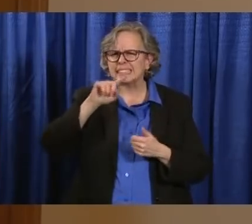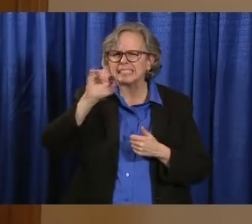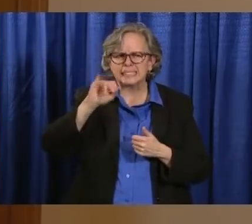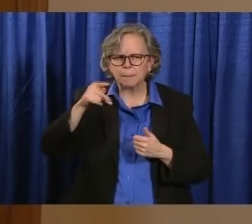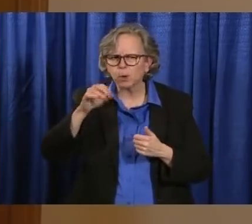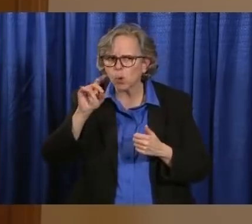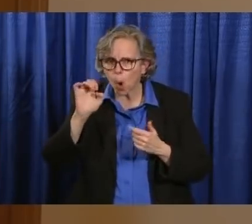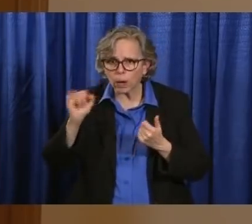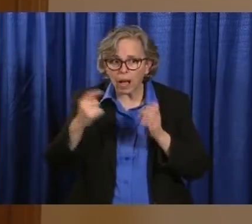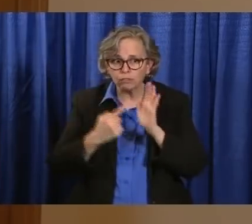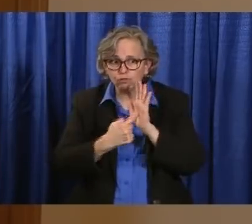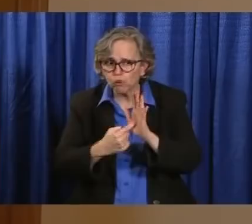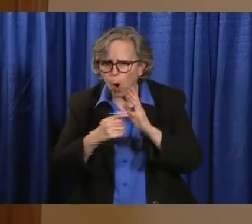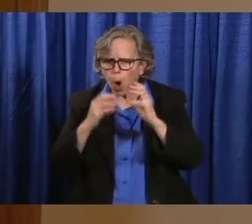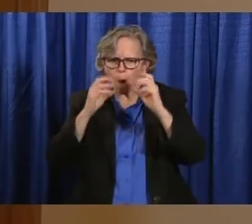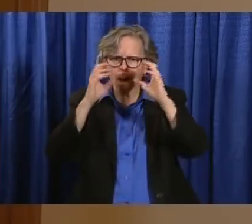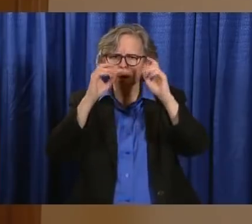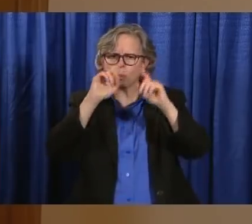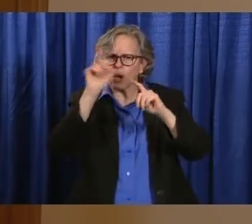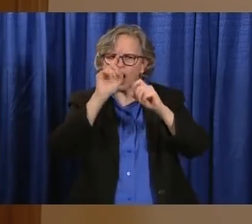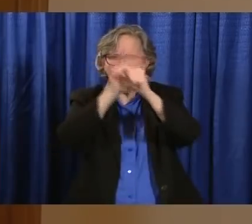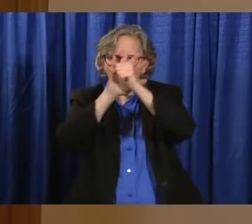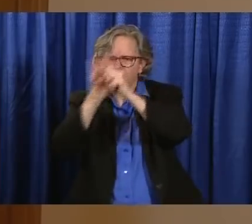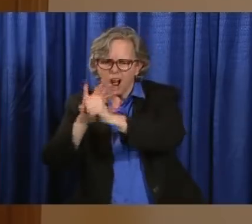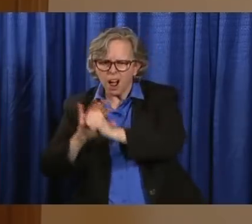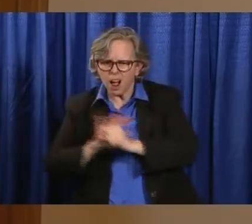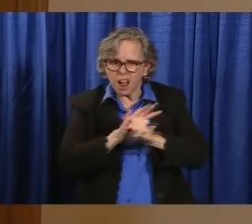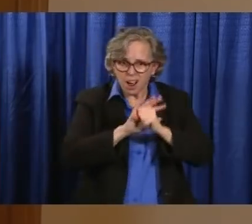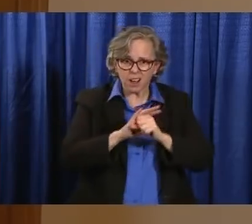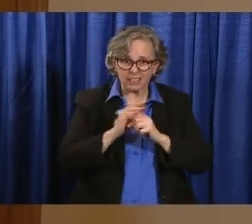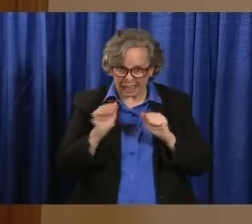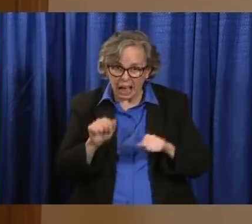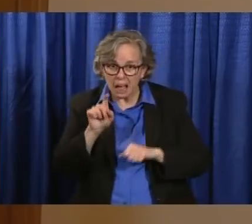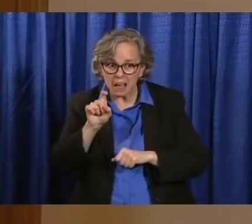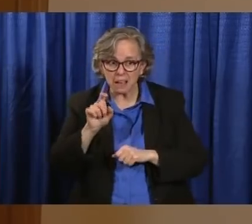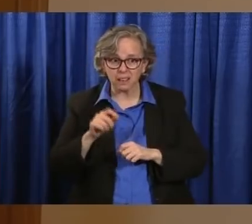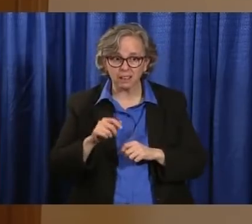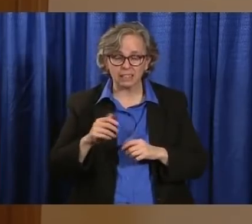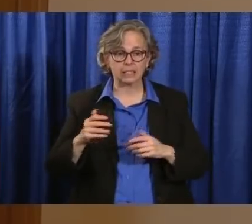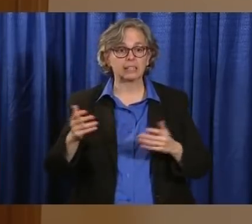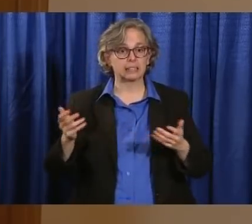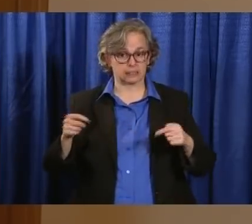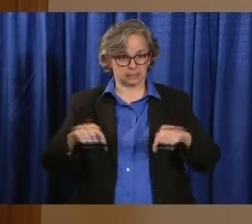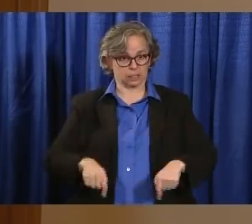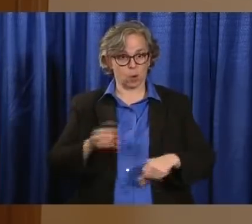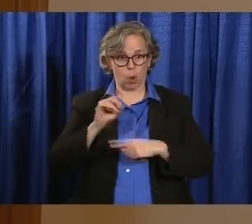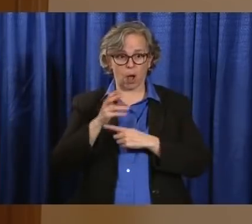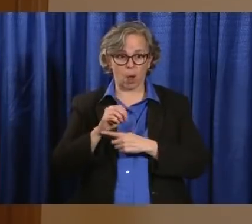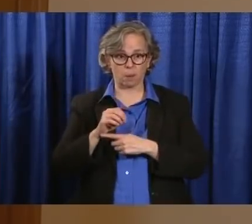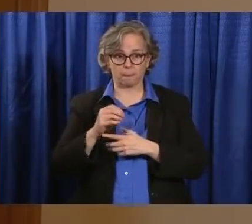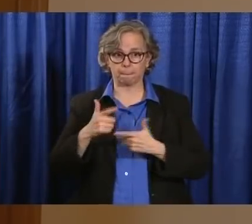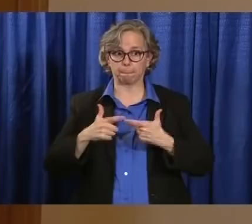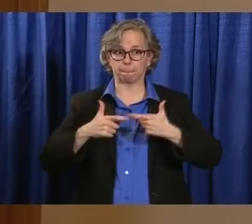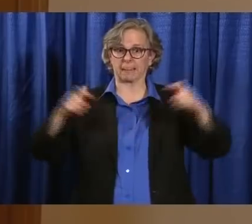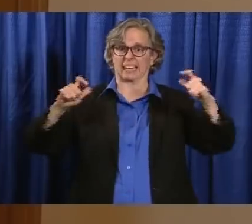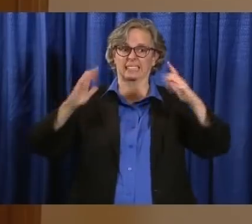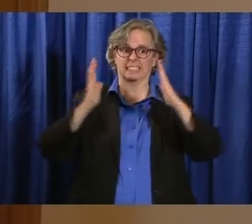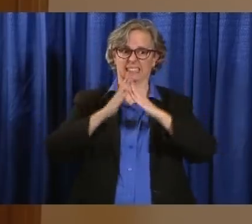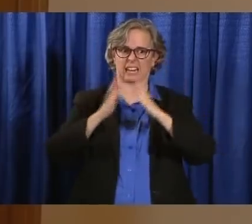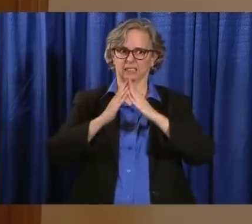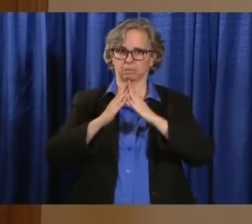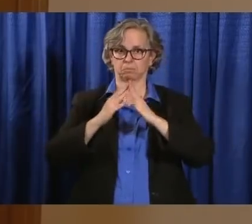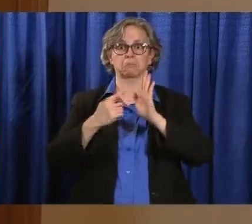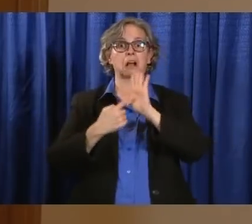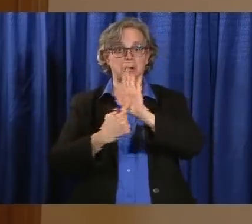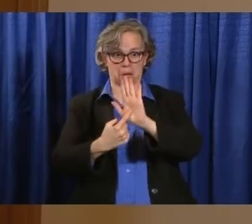in Ohio, some of the larger metropolitan areas have been able to share zip code level data.